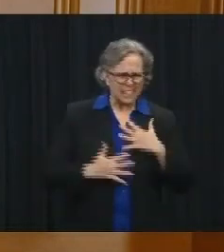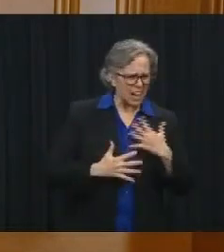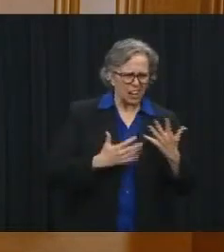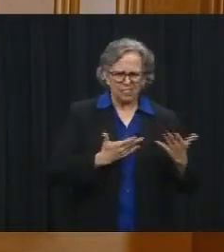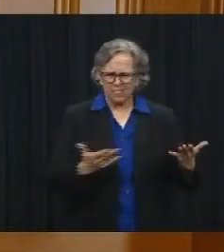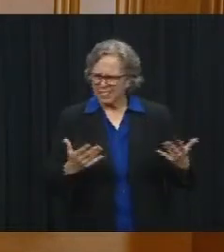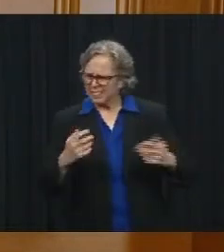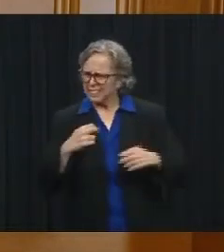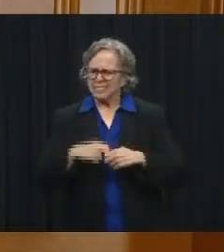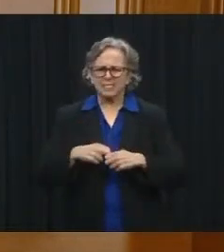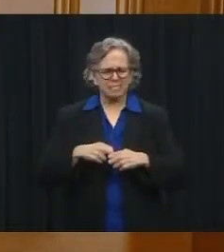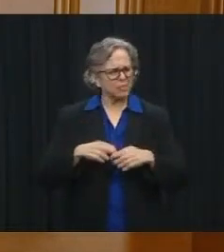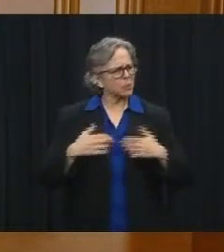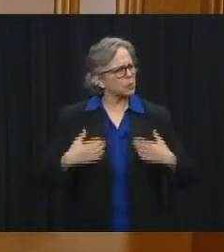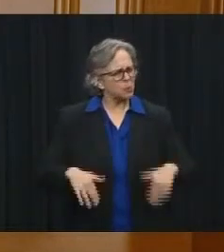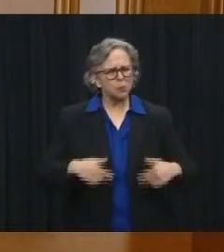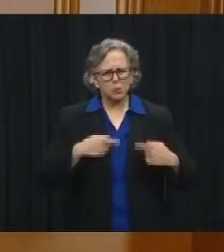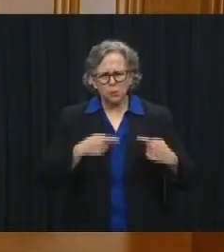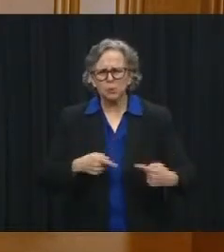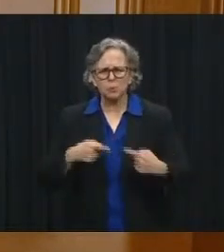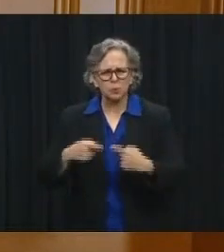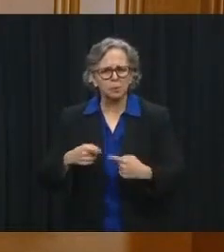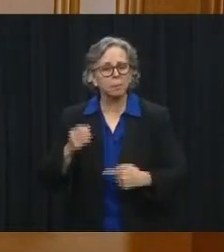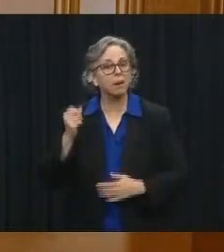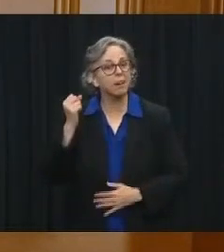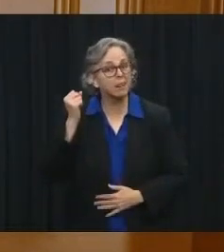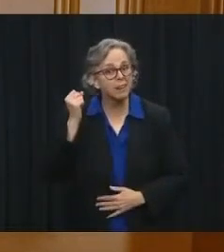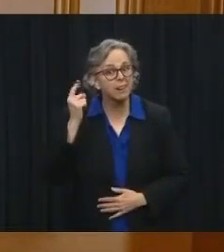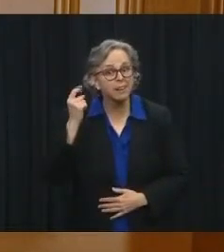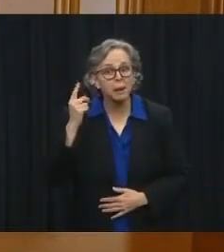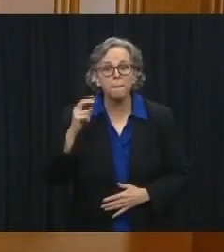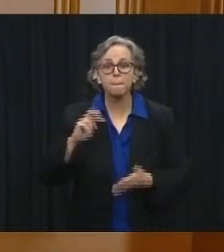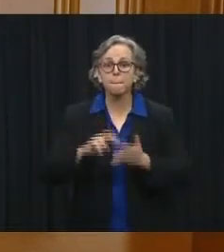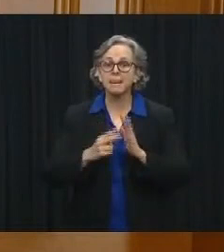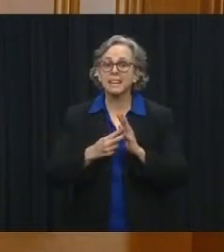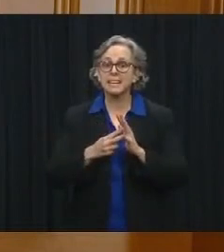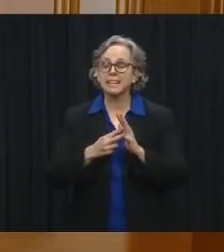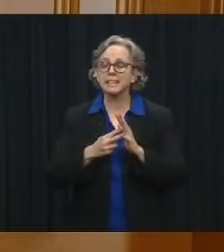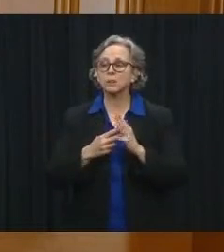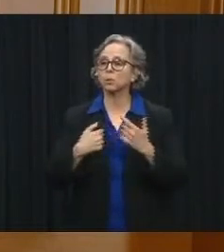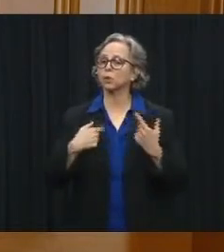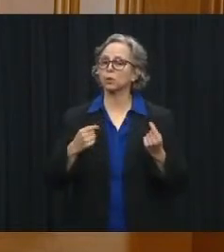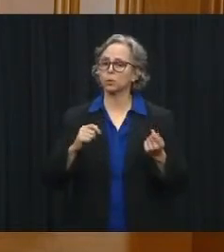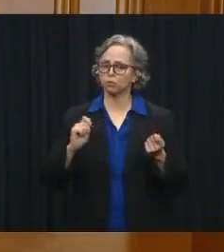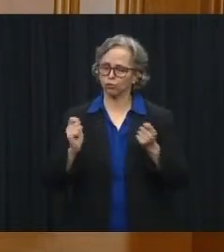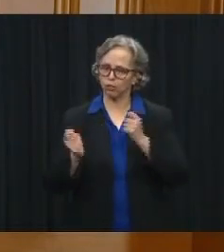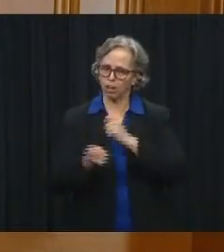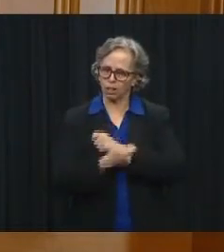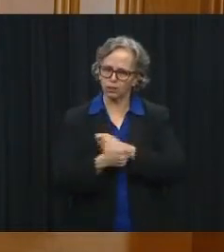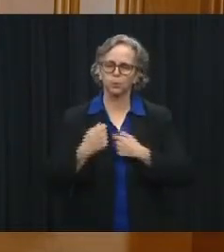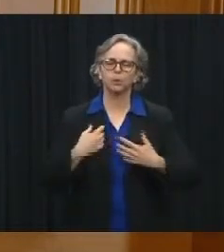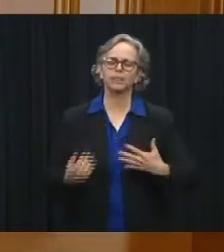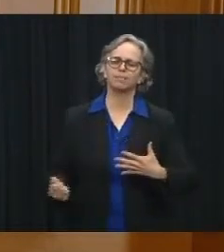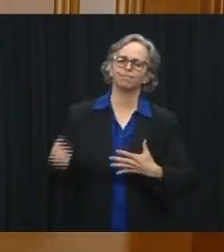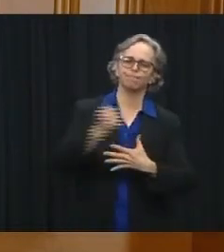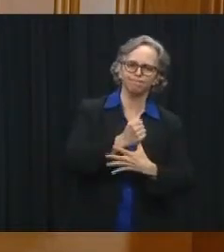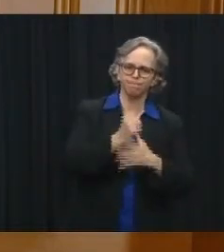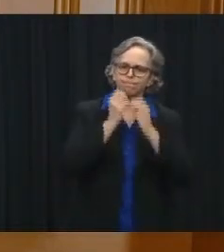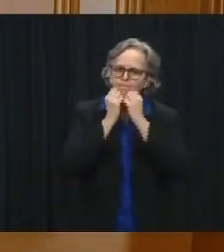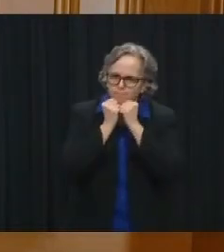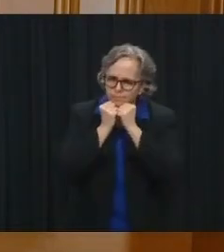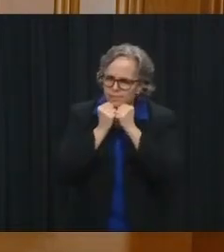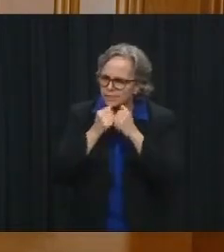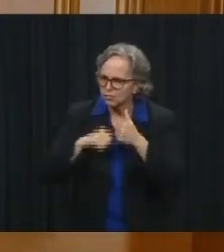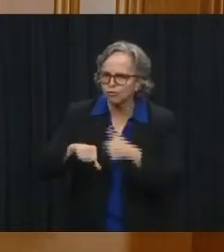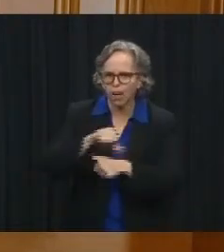just means loving others makes an even bigger impact right now.